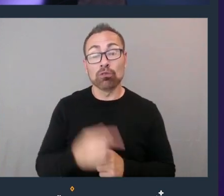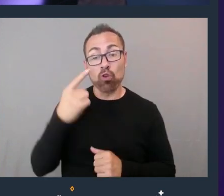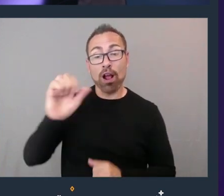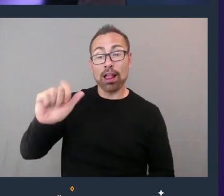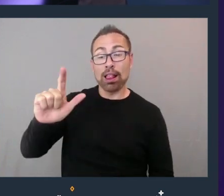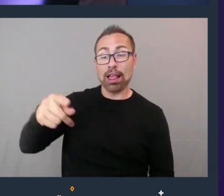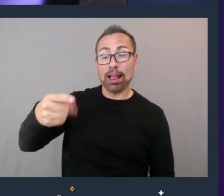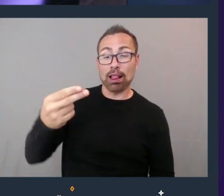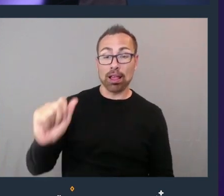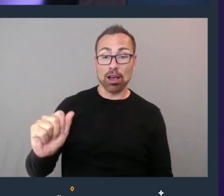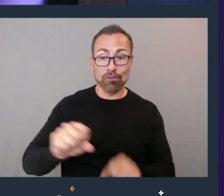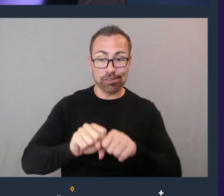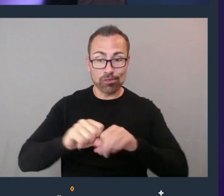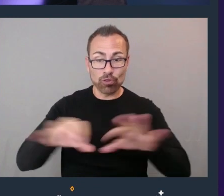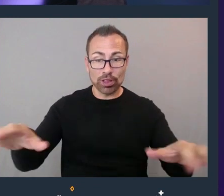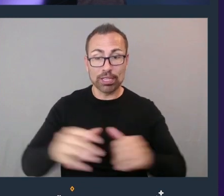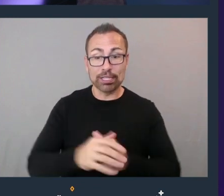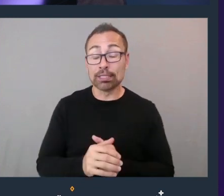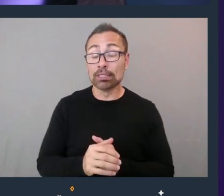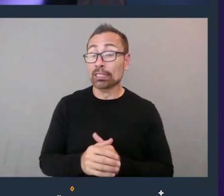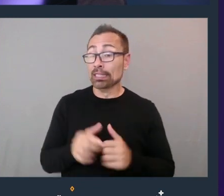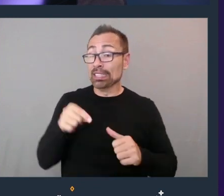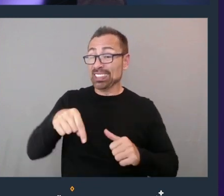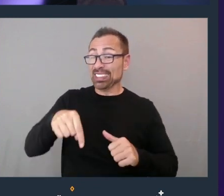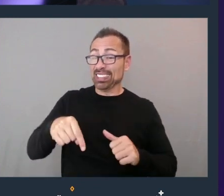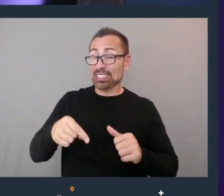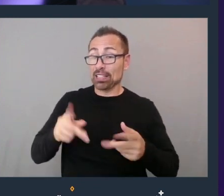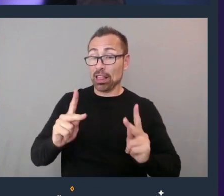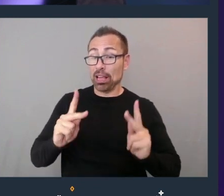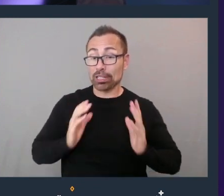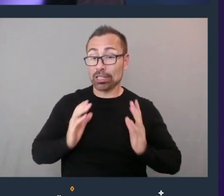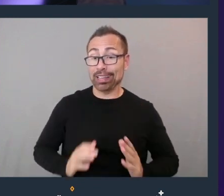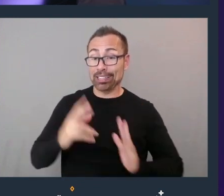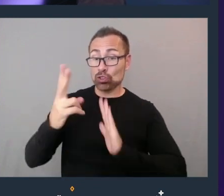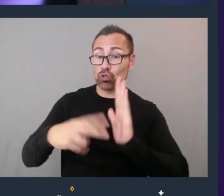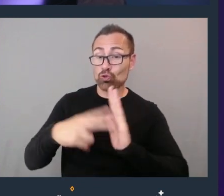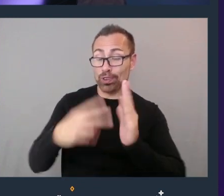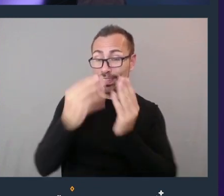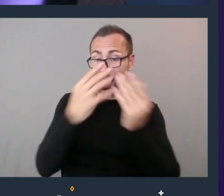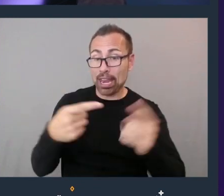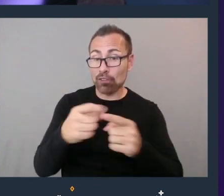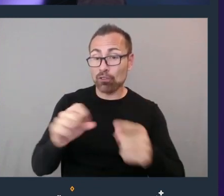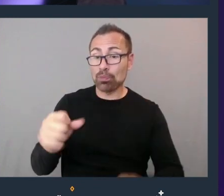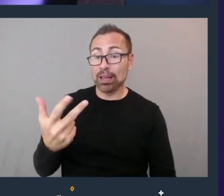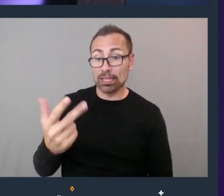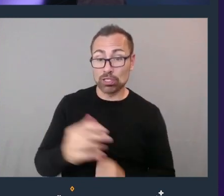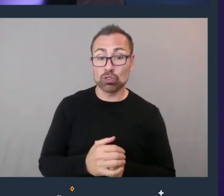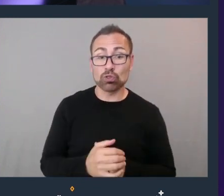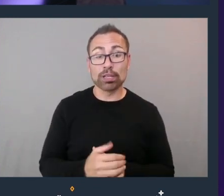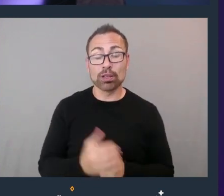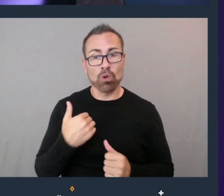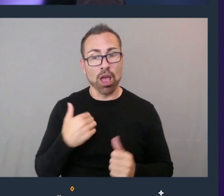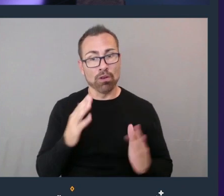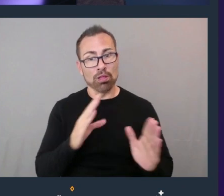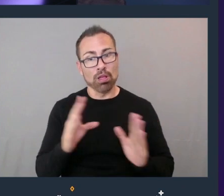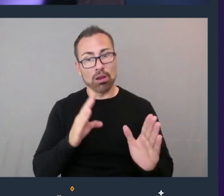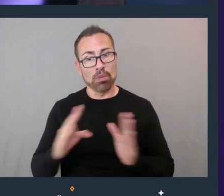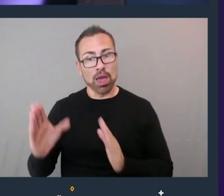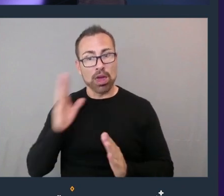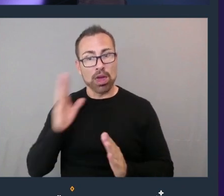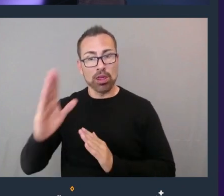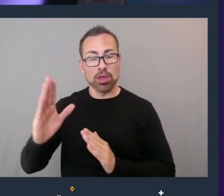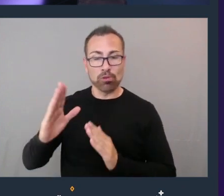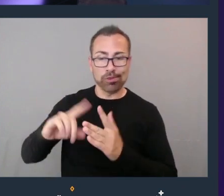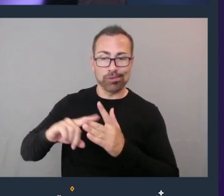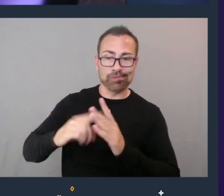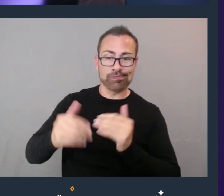able to read data from S3. We've got a lot more functionality planned, and we're going to be maturing Mount Point for S3 in the coming weeks and months. It's an